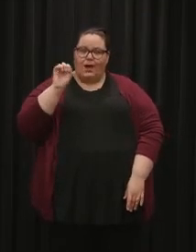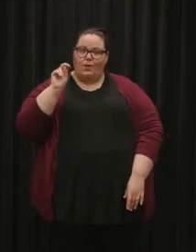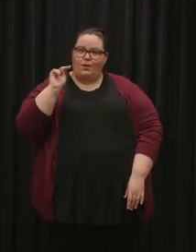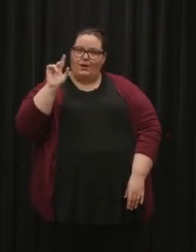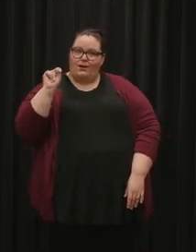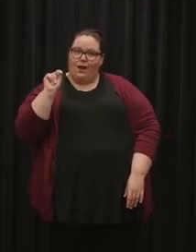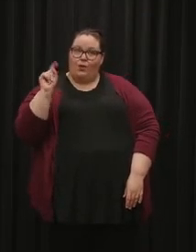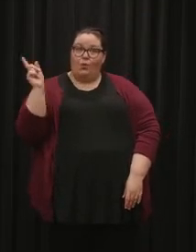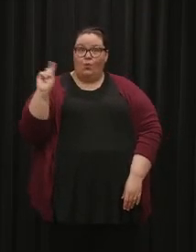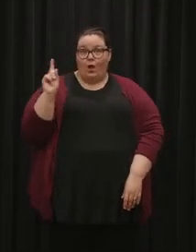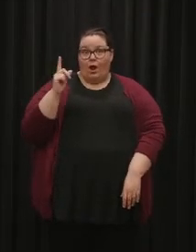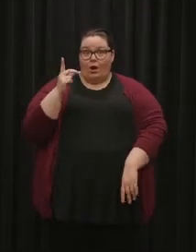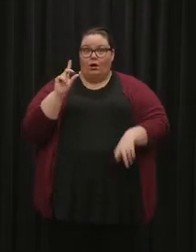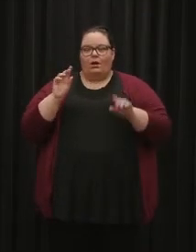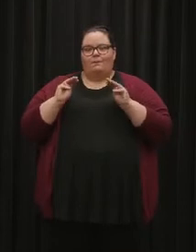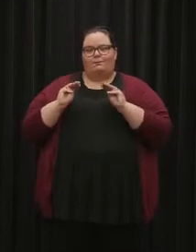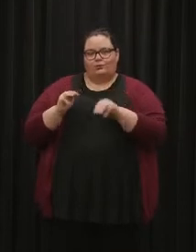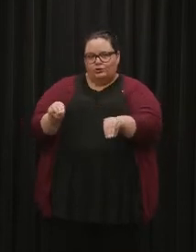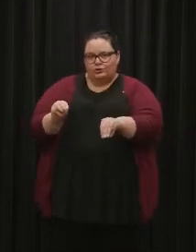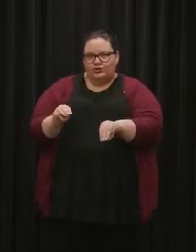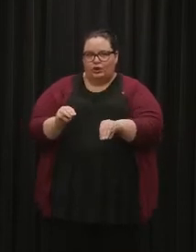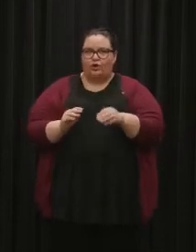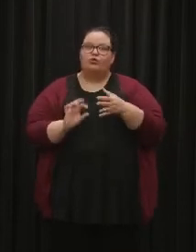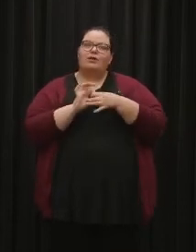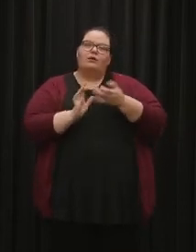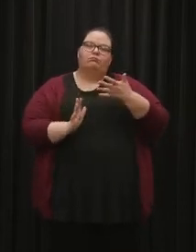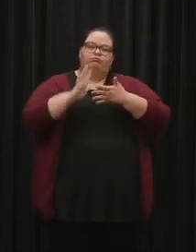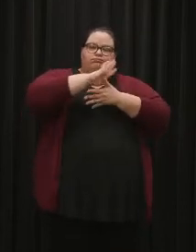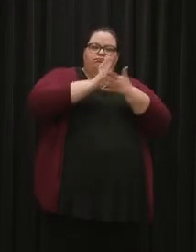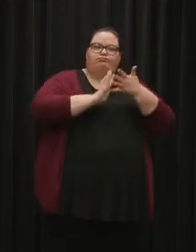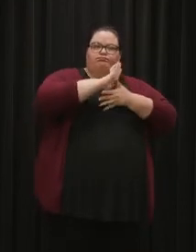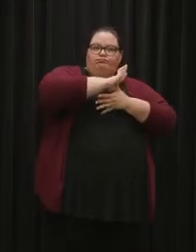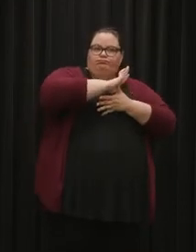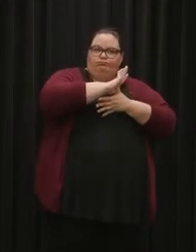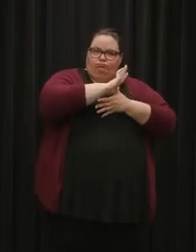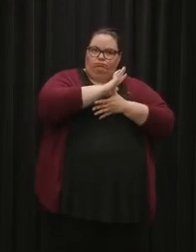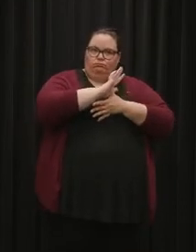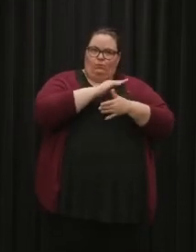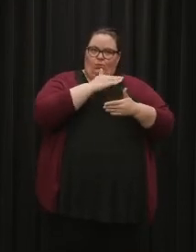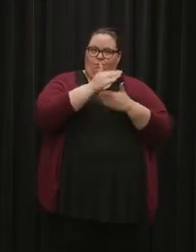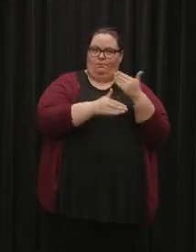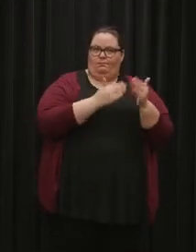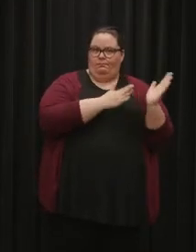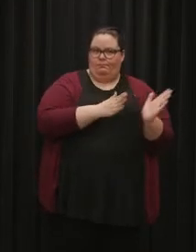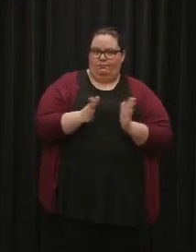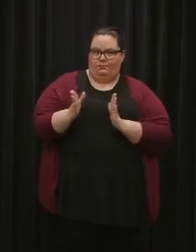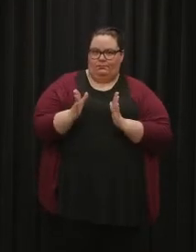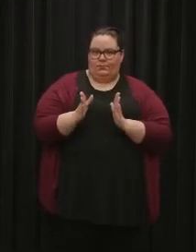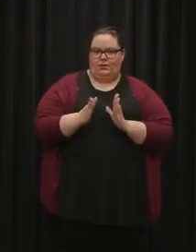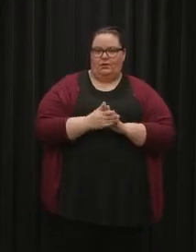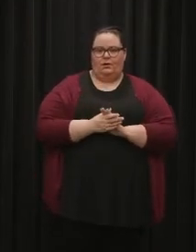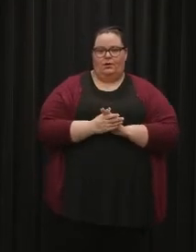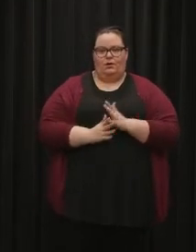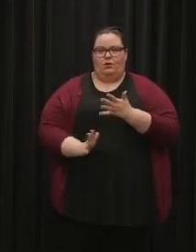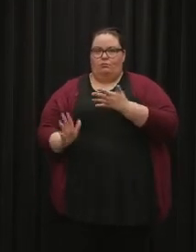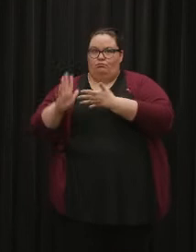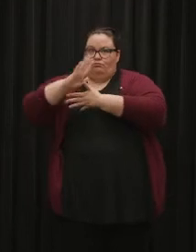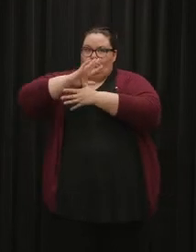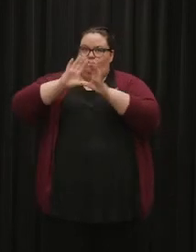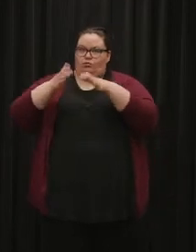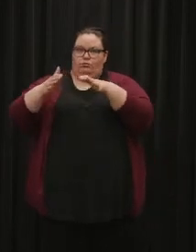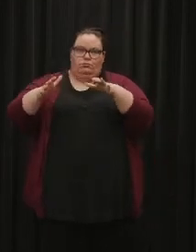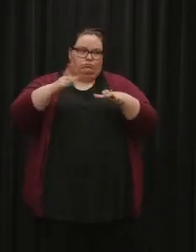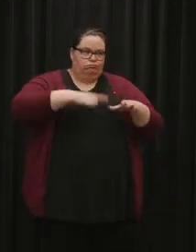Miramichi in priority groups that have been identified in our vaccine plan. We have received interest from priority groups across the